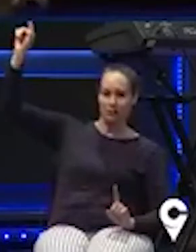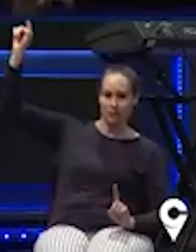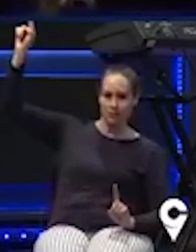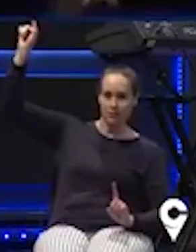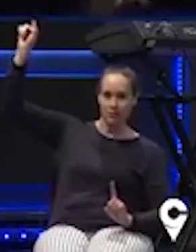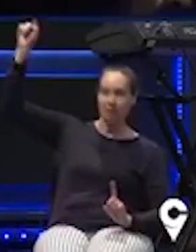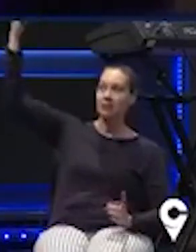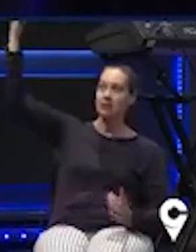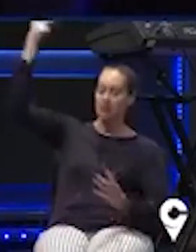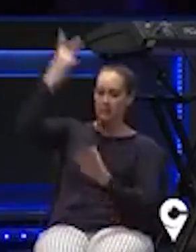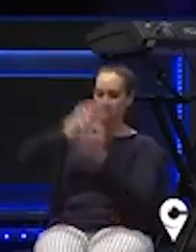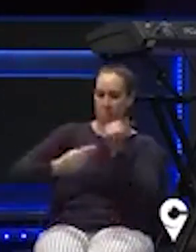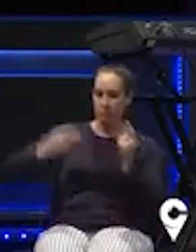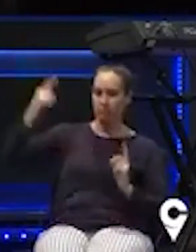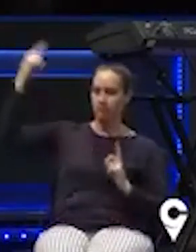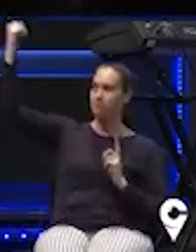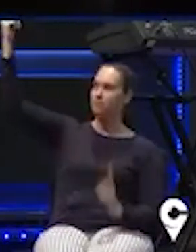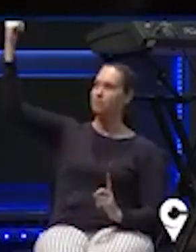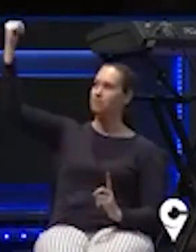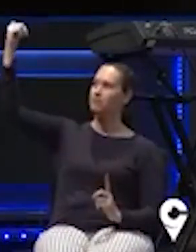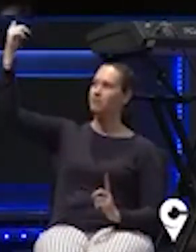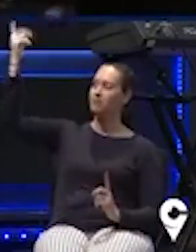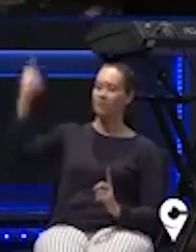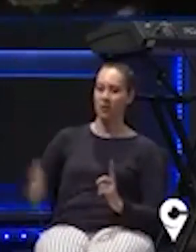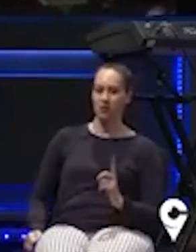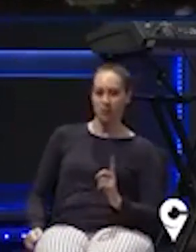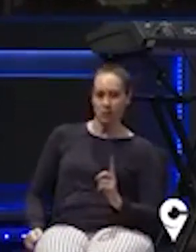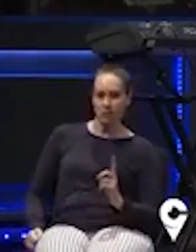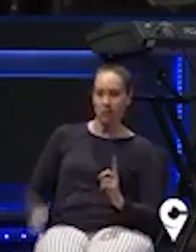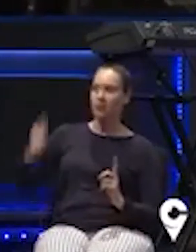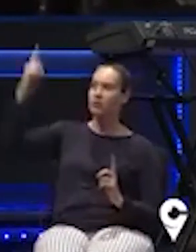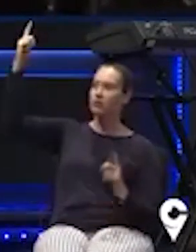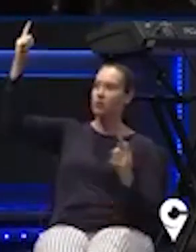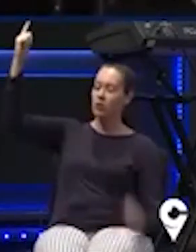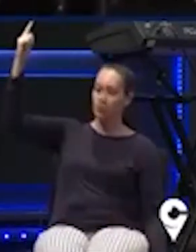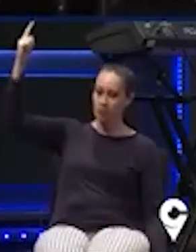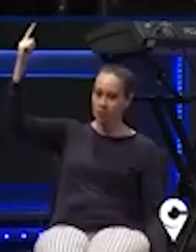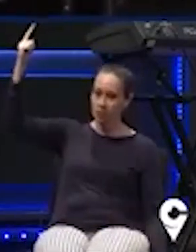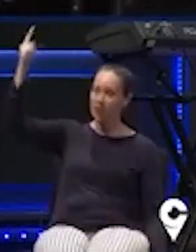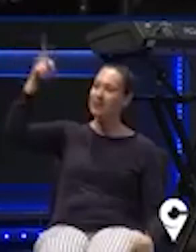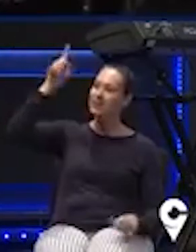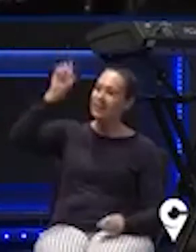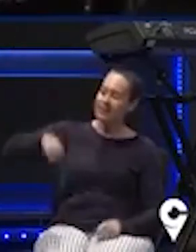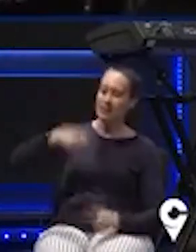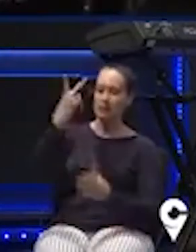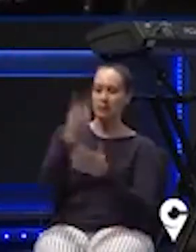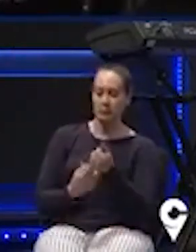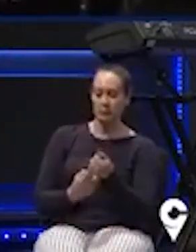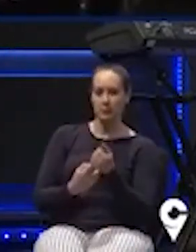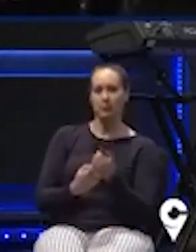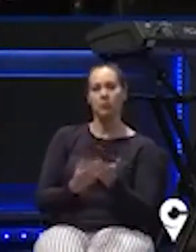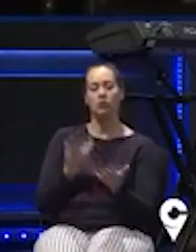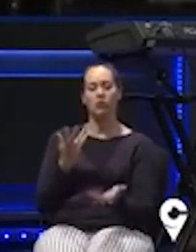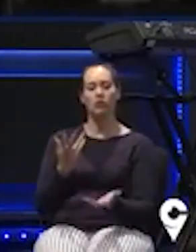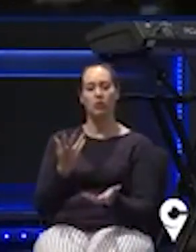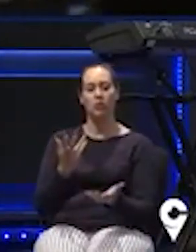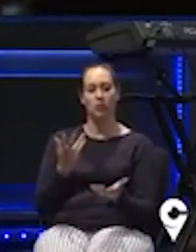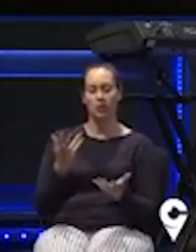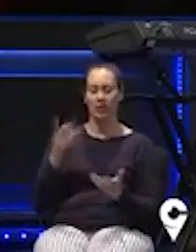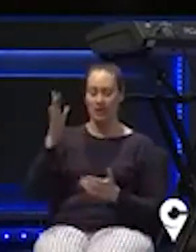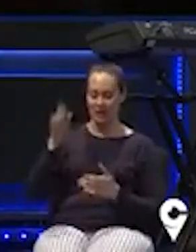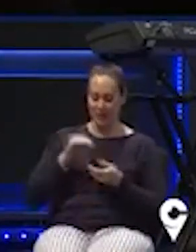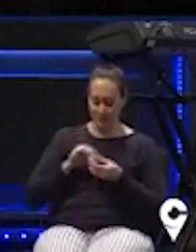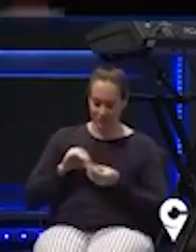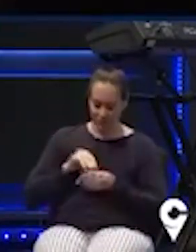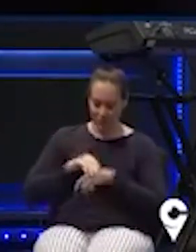this room with his presence when we worship him. It is the God who comes in, and as we just lift up hands, healing in bodies can occur, infillings of the Holy